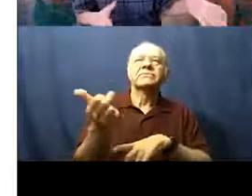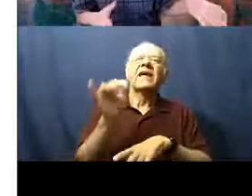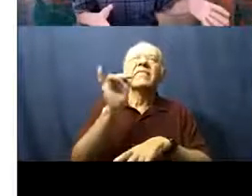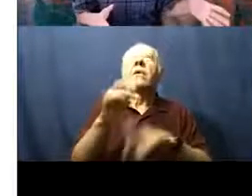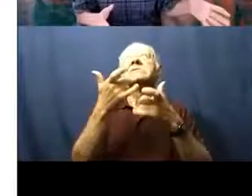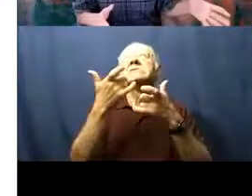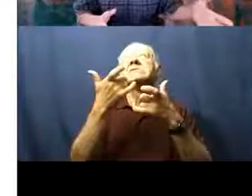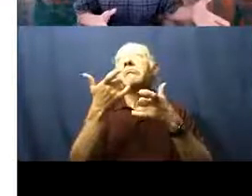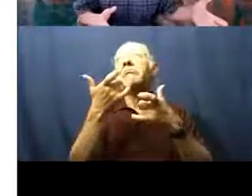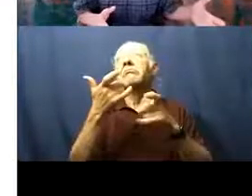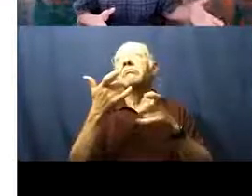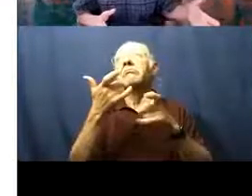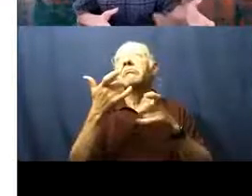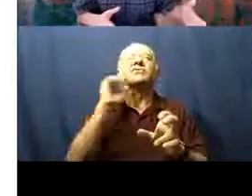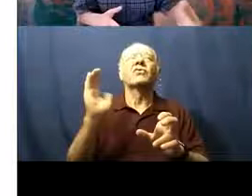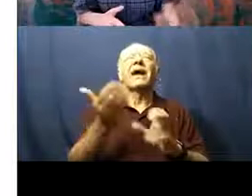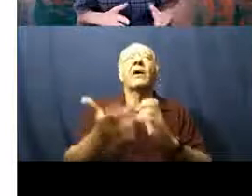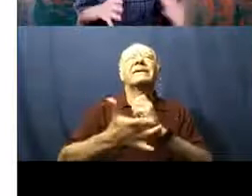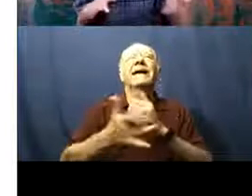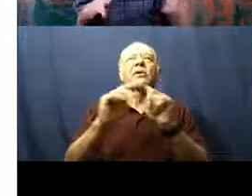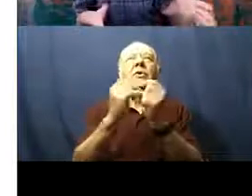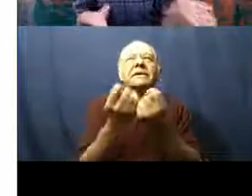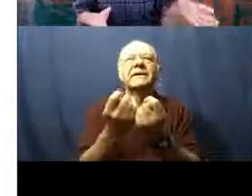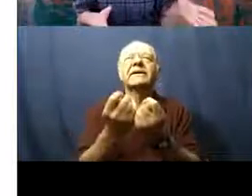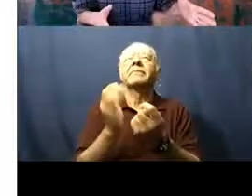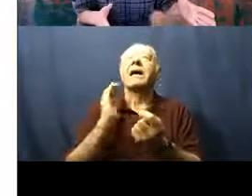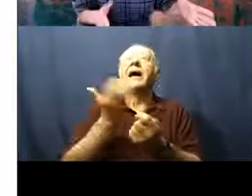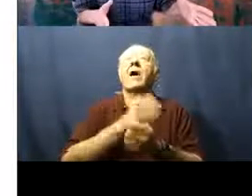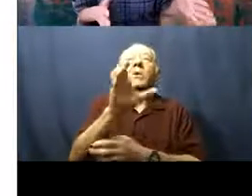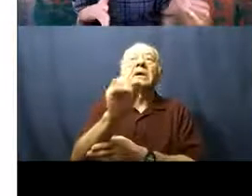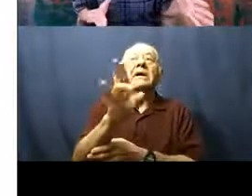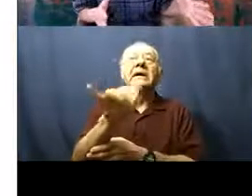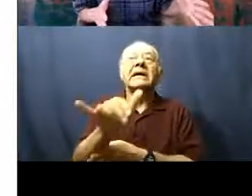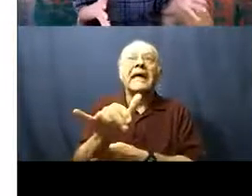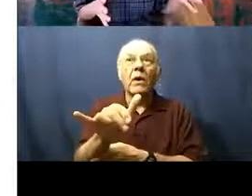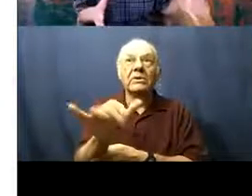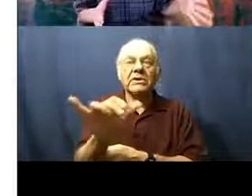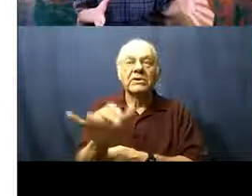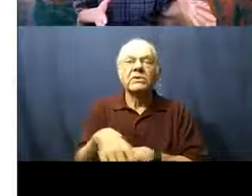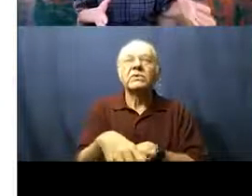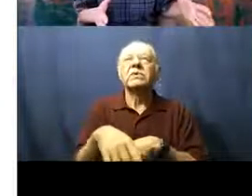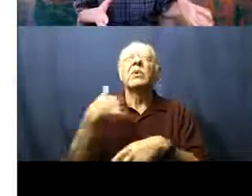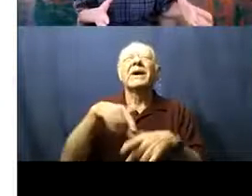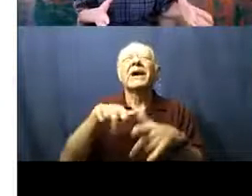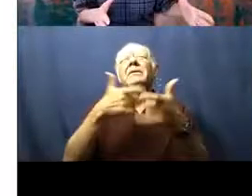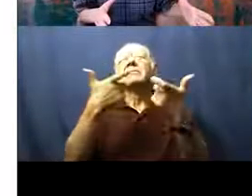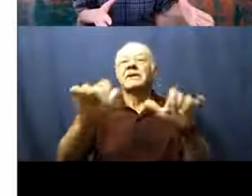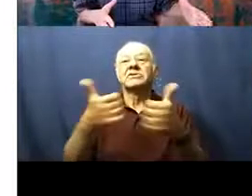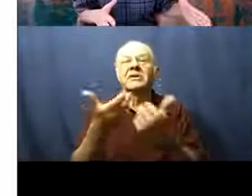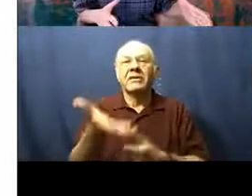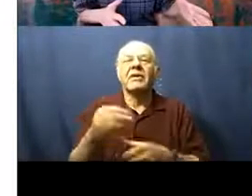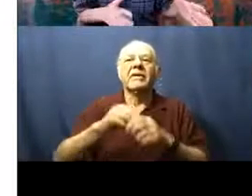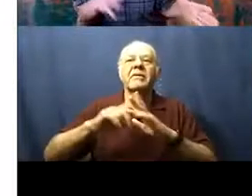and for the counties that we partner with. We really, we had a big challenge there in the